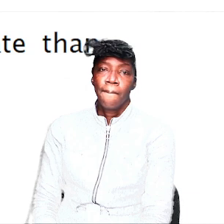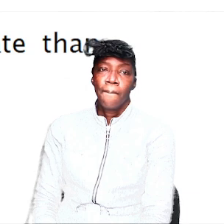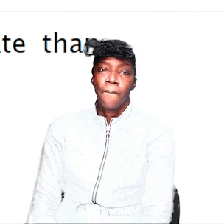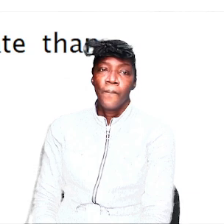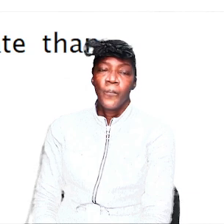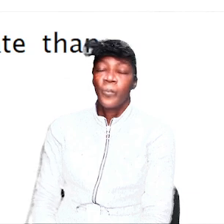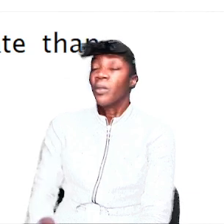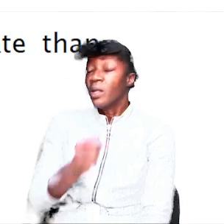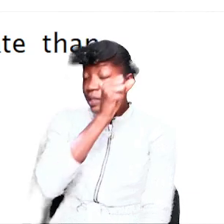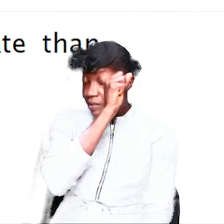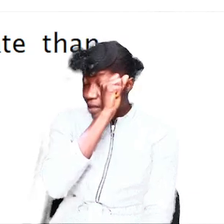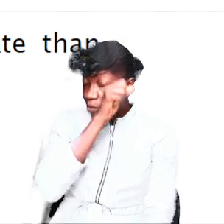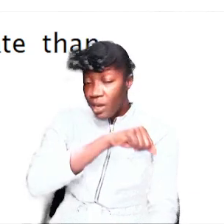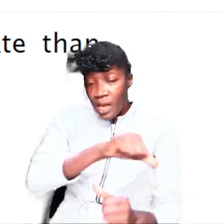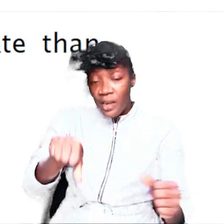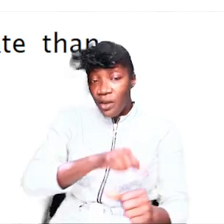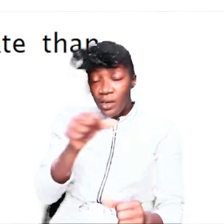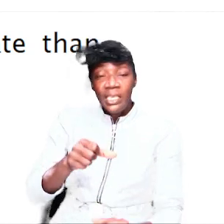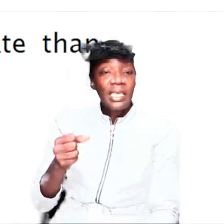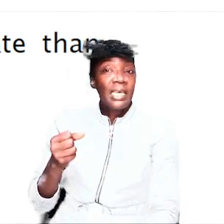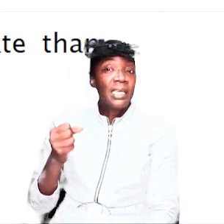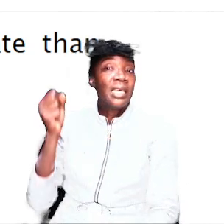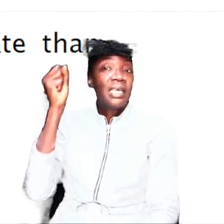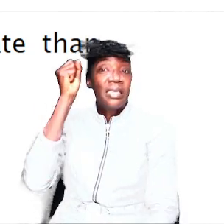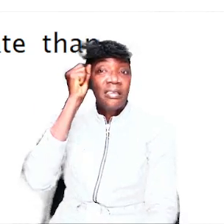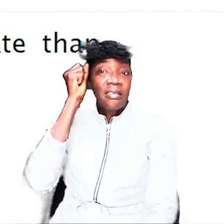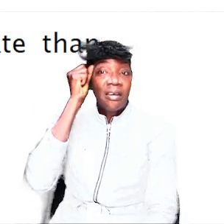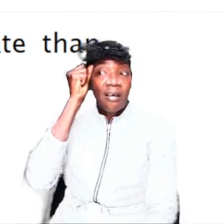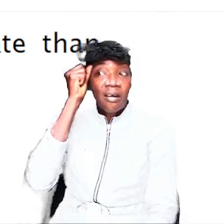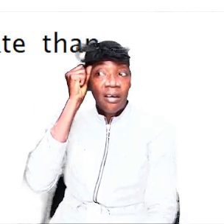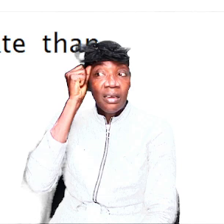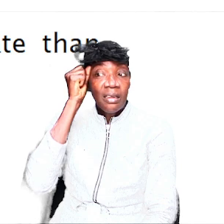Samuel anointed him king, Samuel